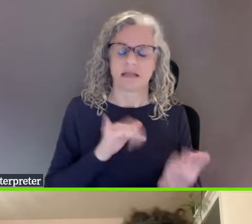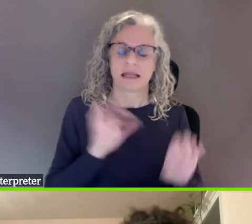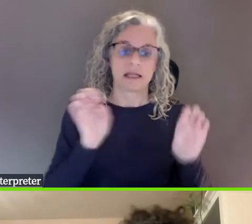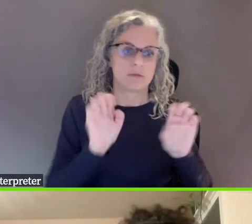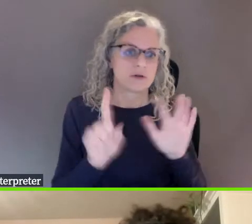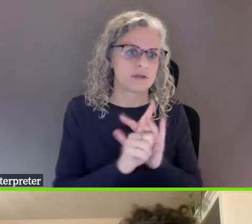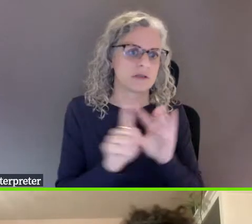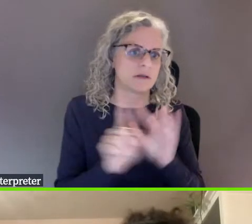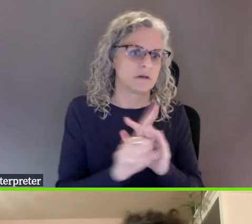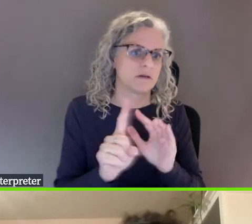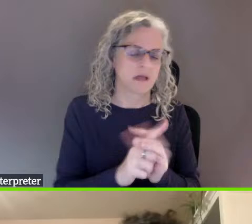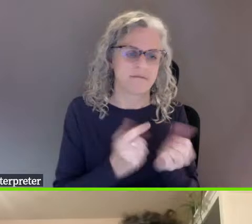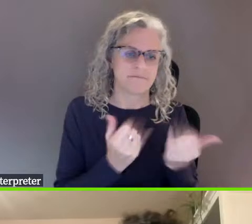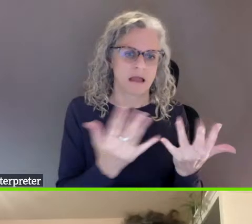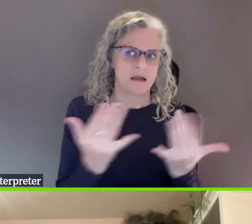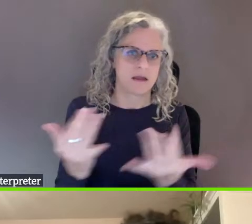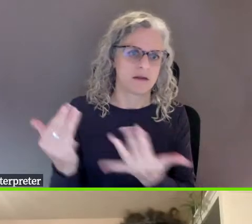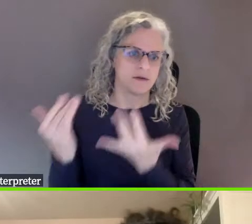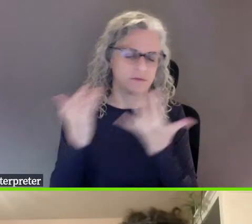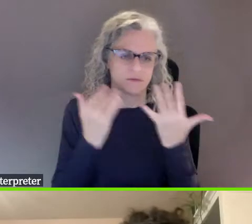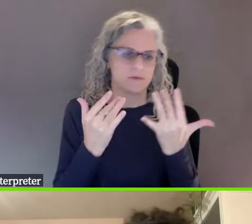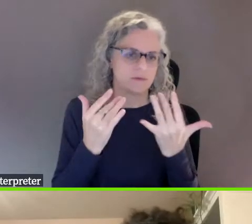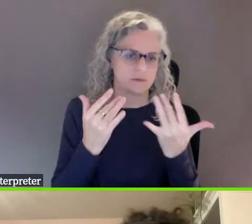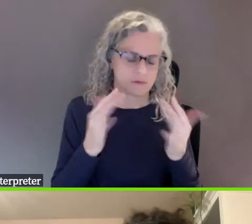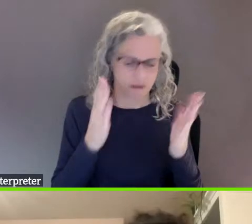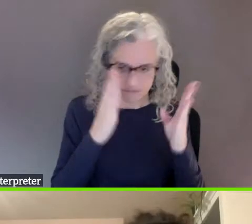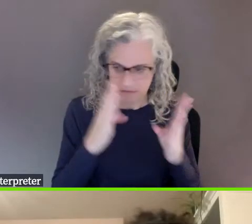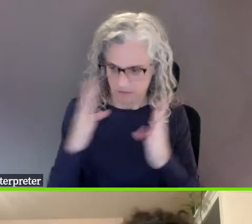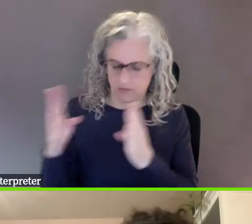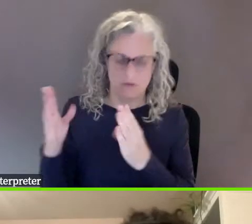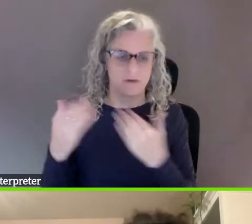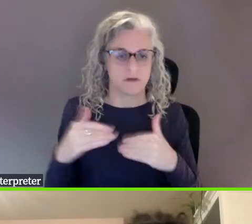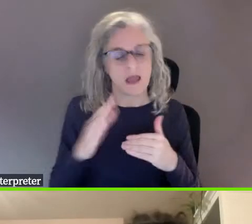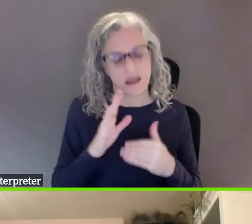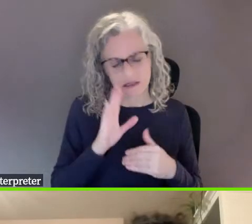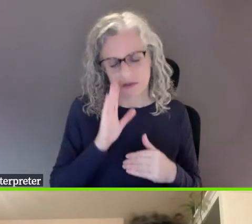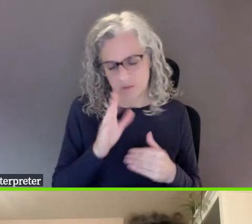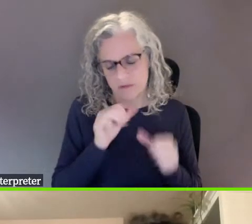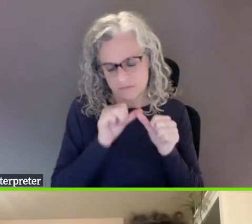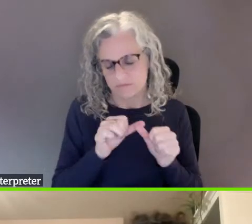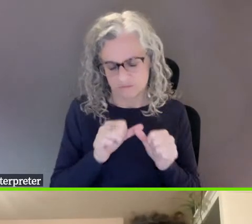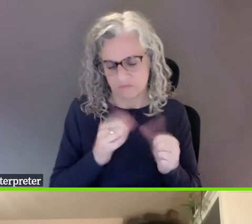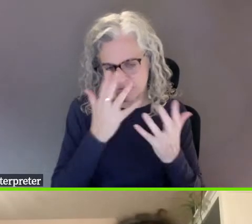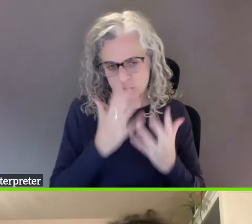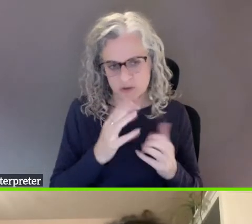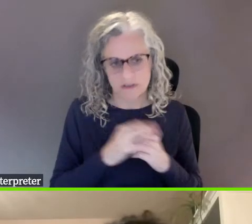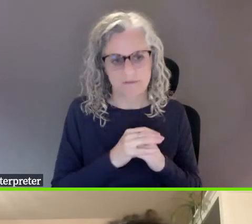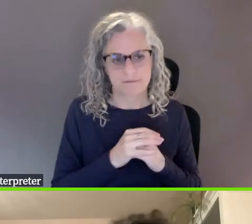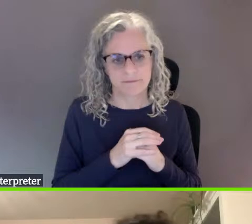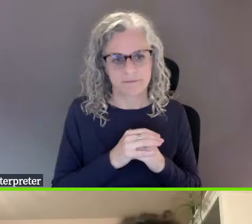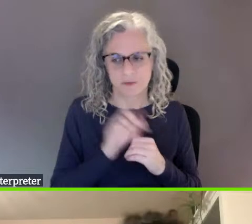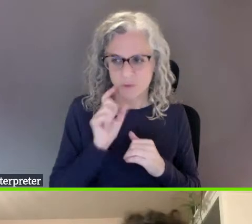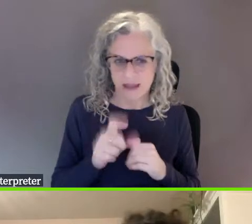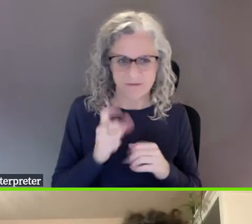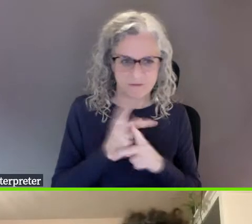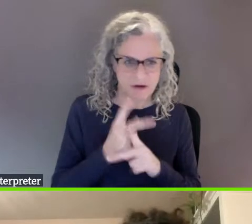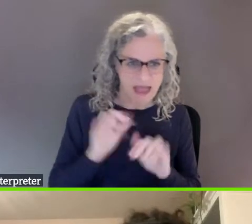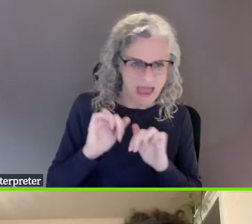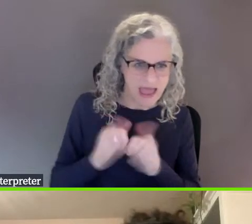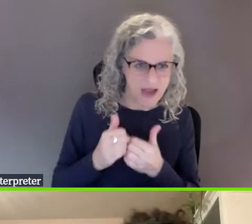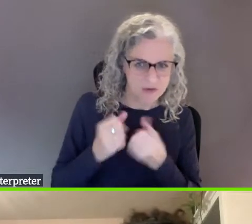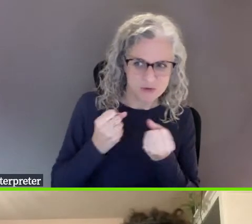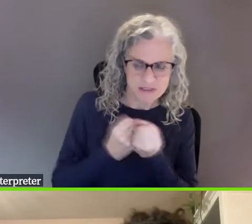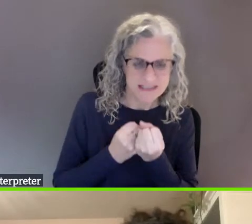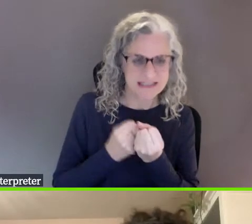fire after fire. And it's unfortunately probably going to continue to feel like that. But we need to find ways that we can sustain each